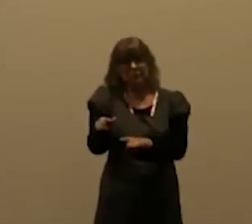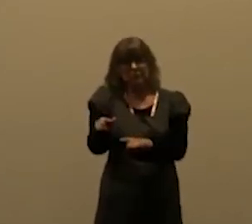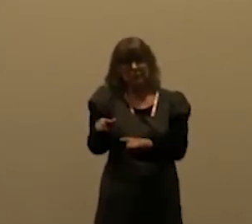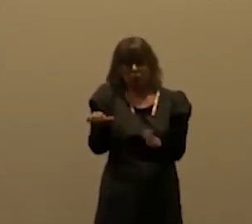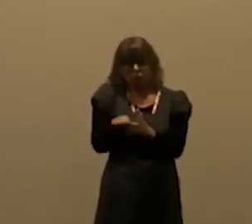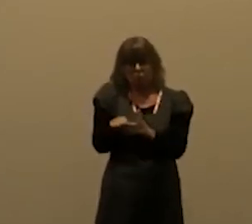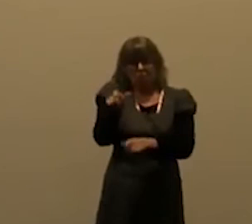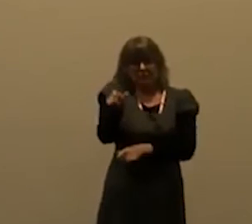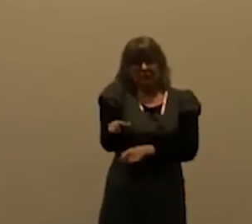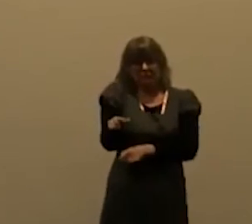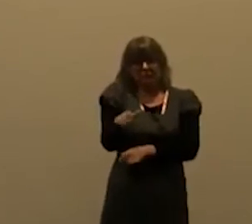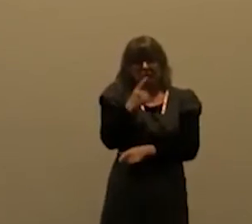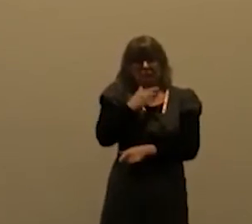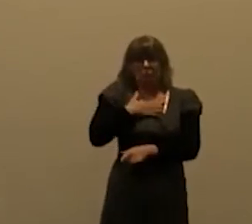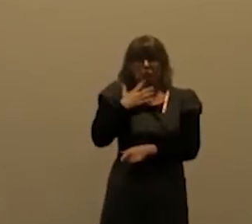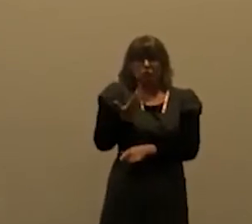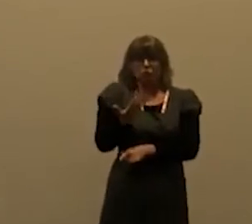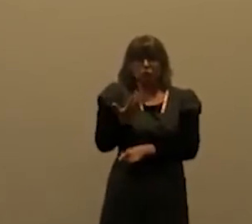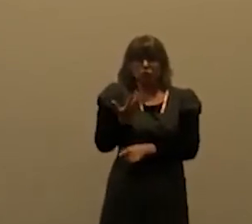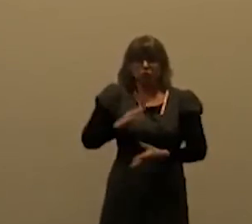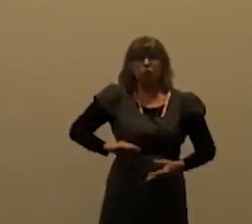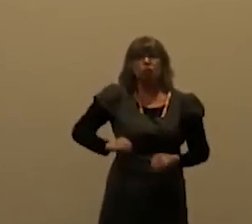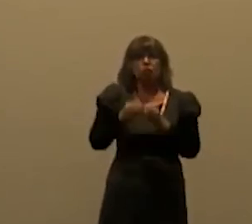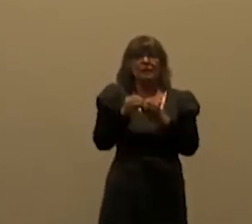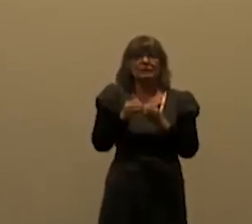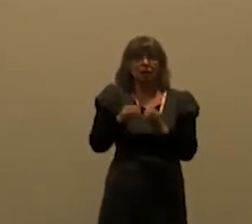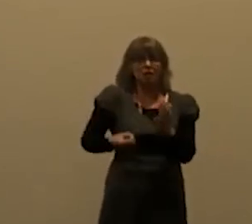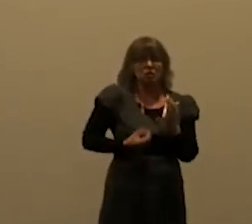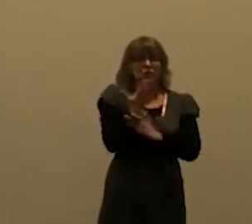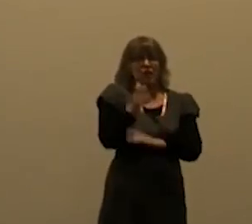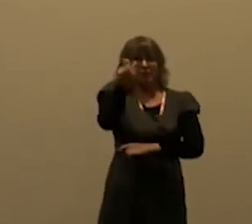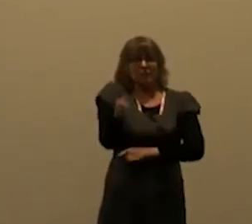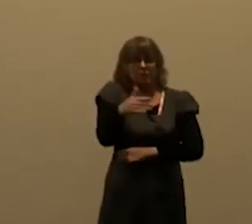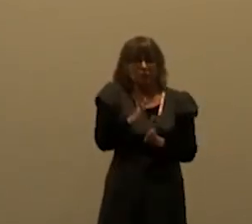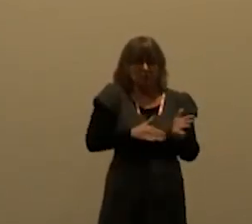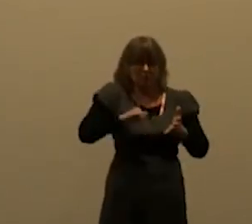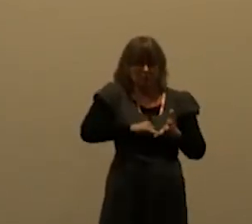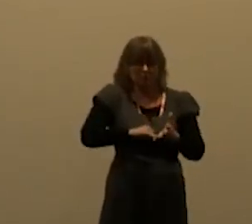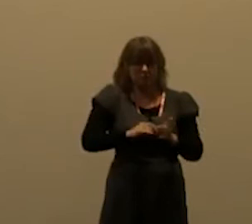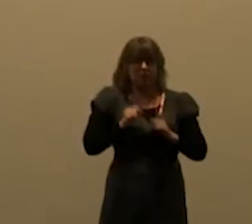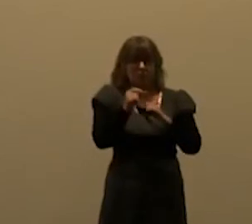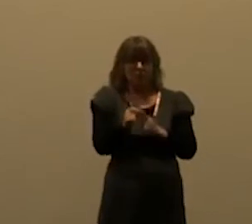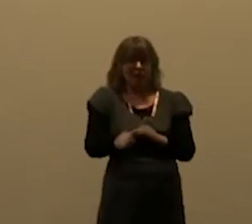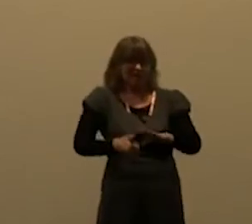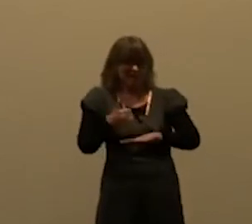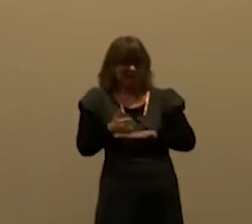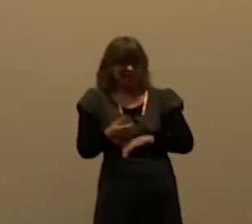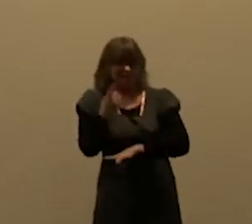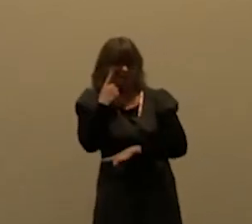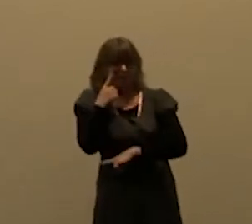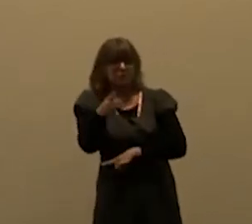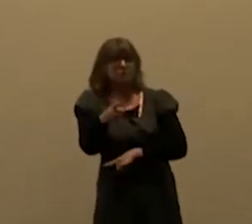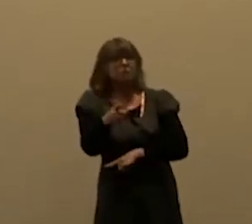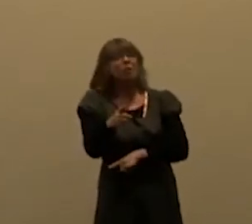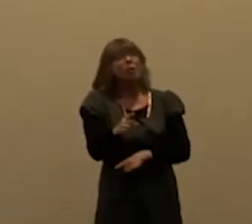got a problem in our tenant. We might just spin up a development tenant free from Microsoft and apply our settings and test it out. Yeah, and that's a